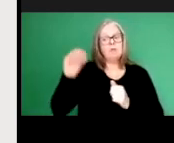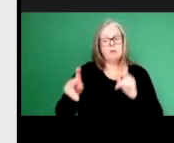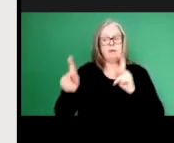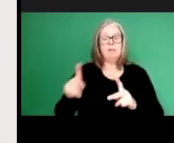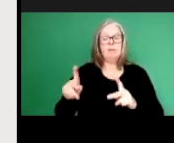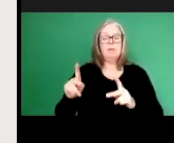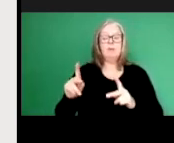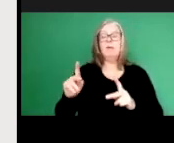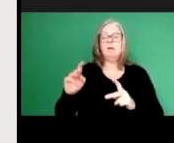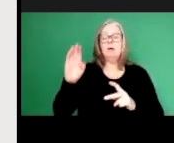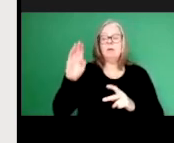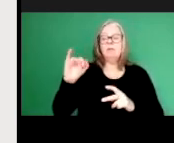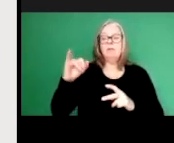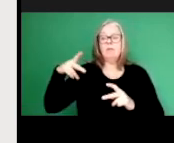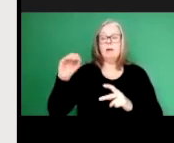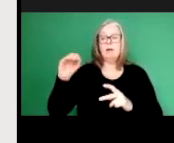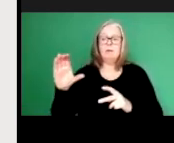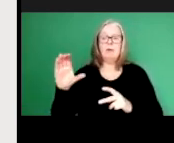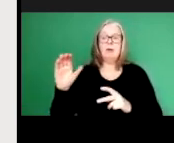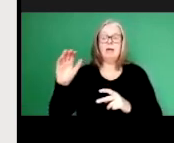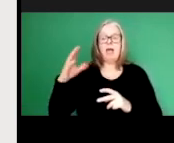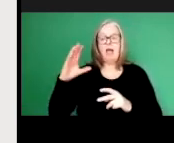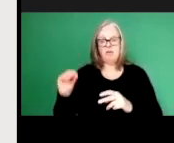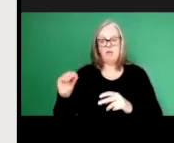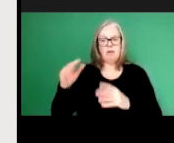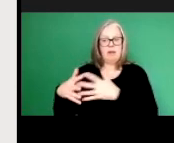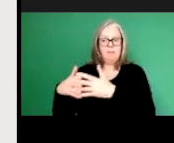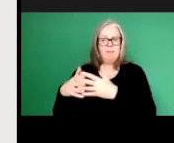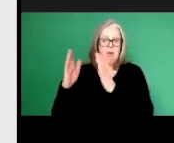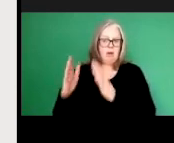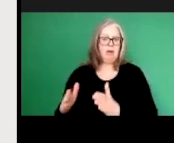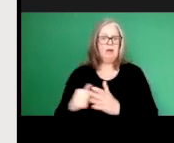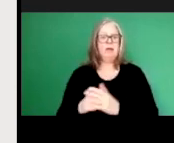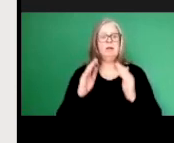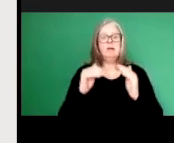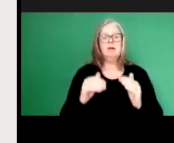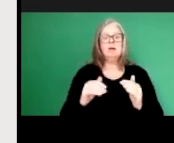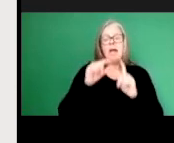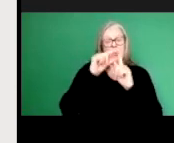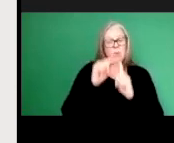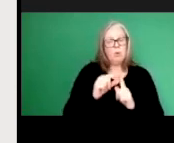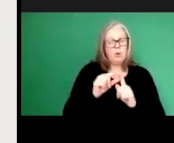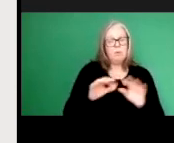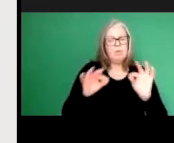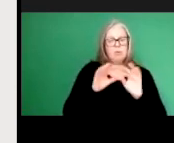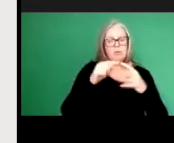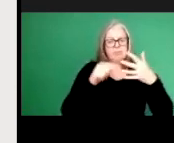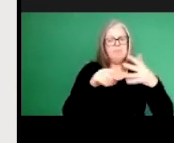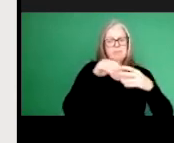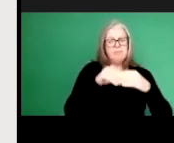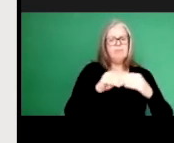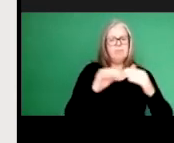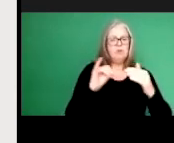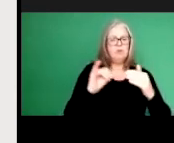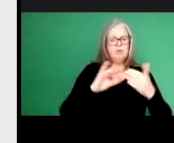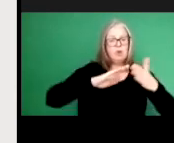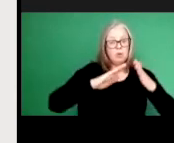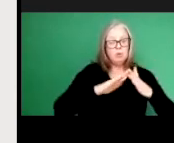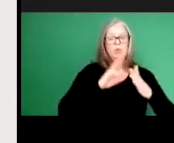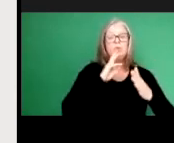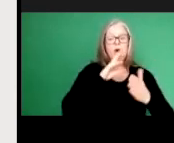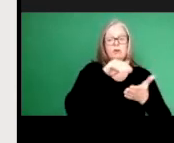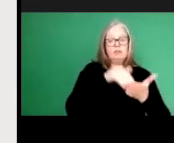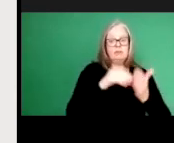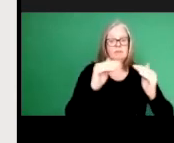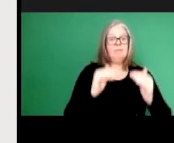of privatization neoliberalism and the anchor organization is the community water center. The third chapter looks at these kinds of disasters,